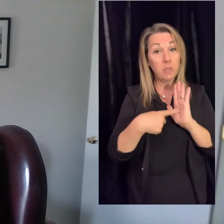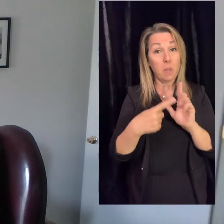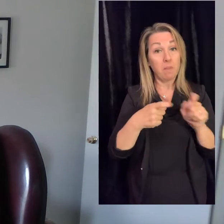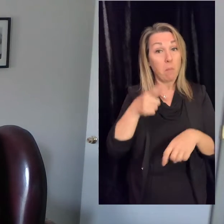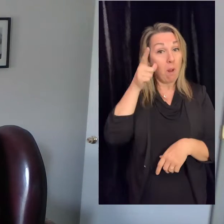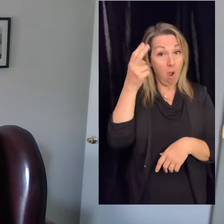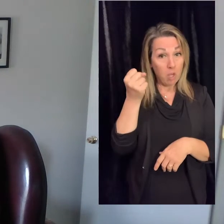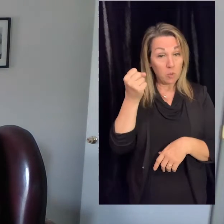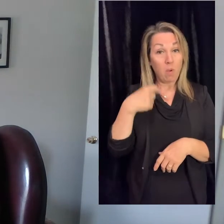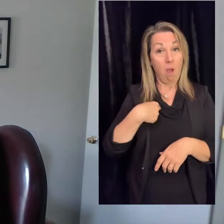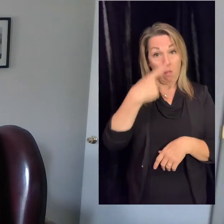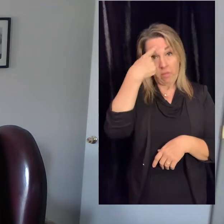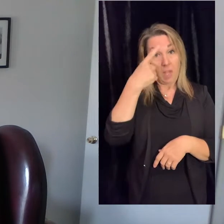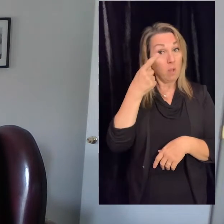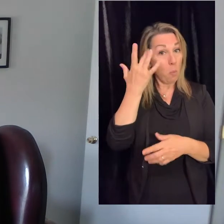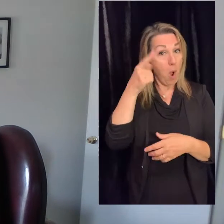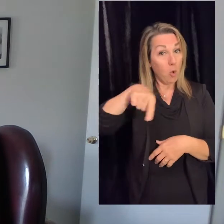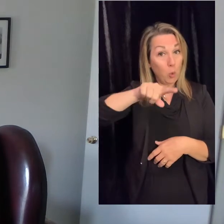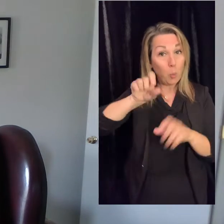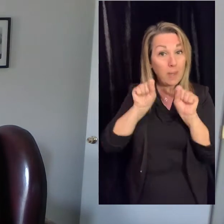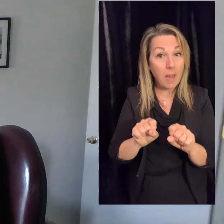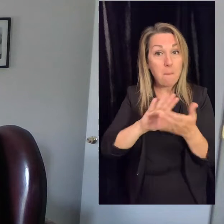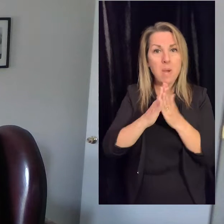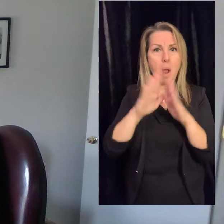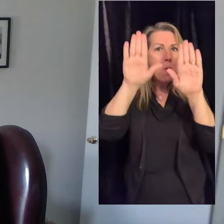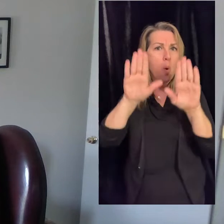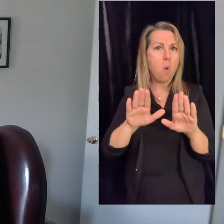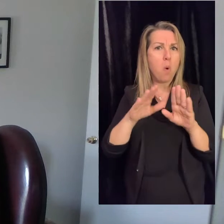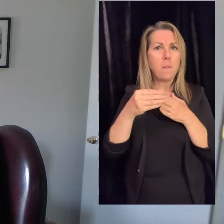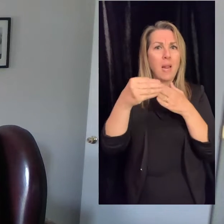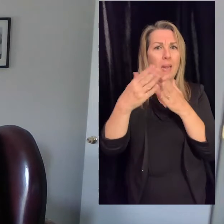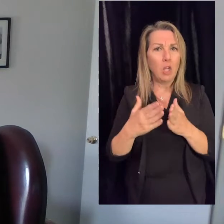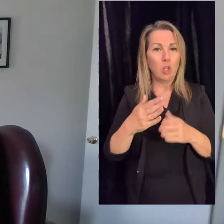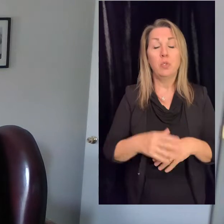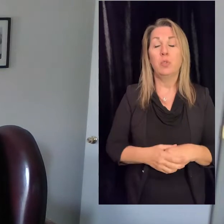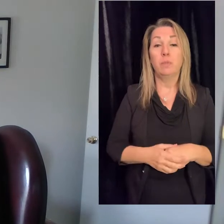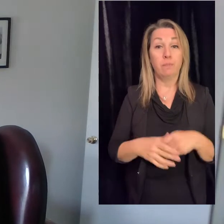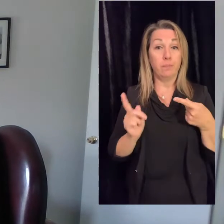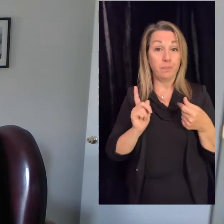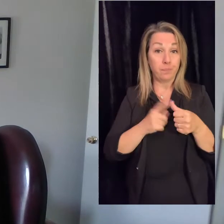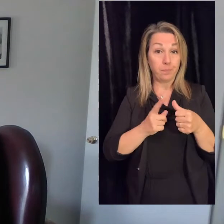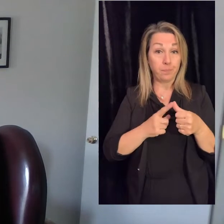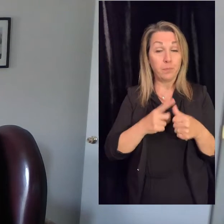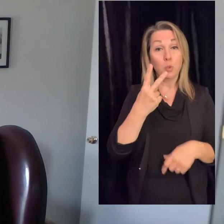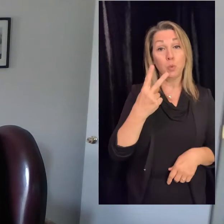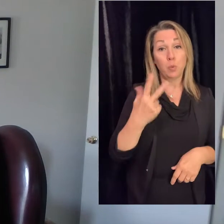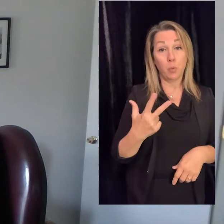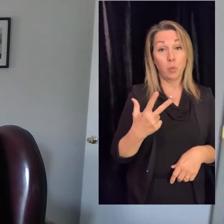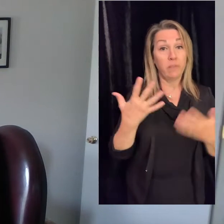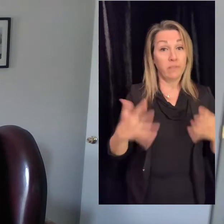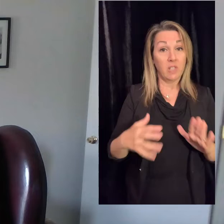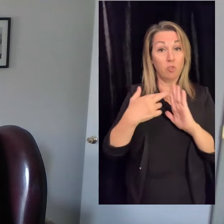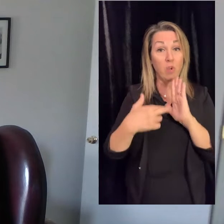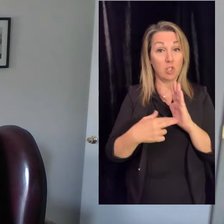why I believe that you're going to be fantastic leaders in the future. One is 2/3 of you got registered to